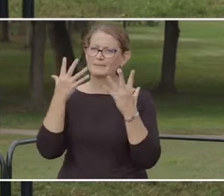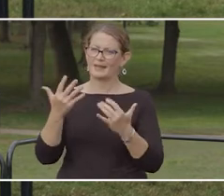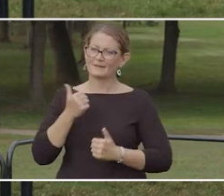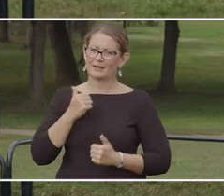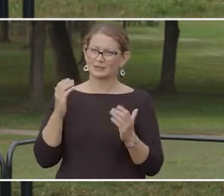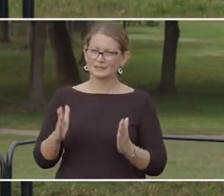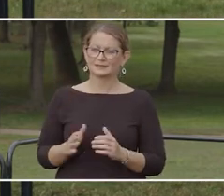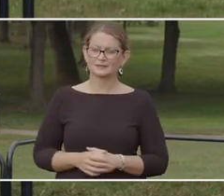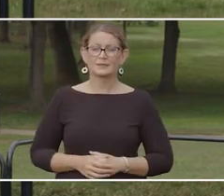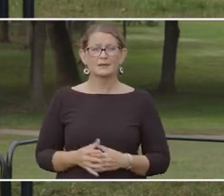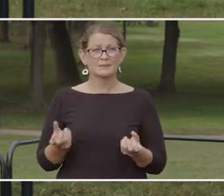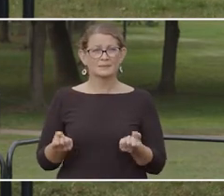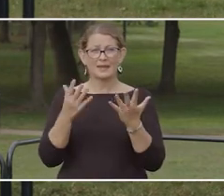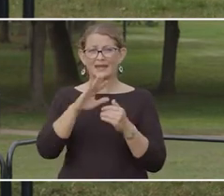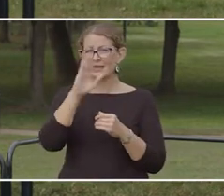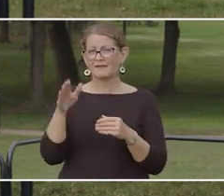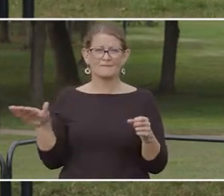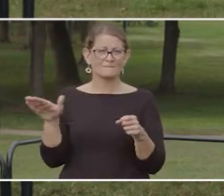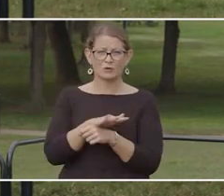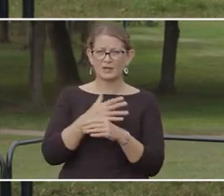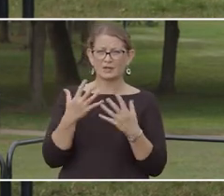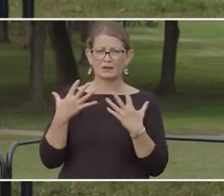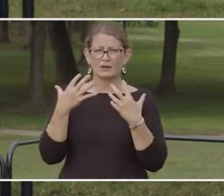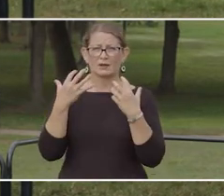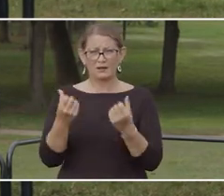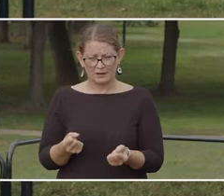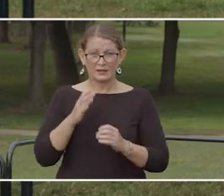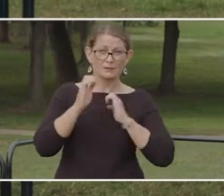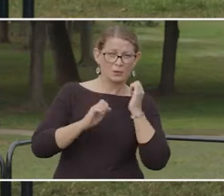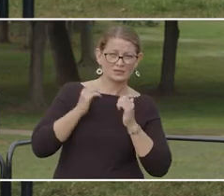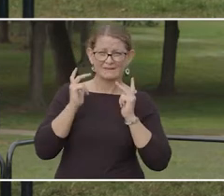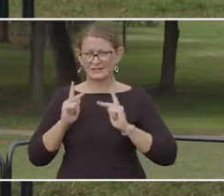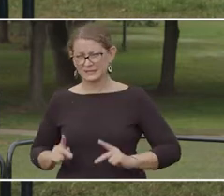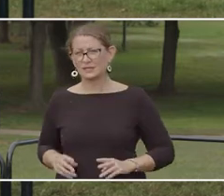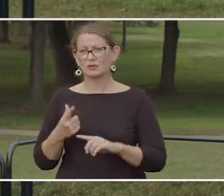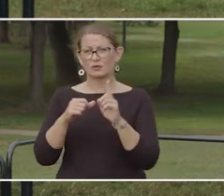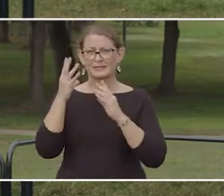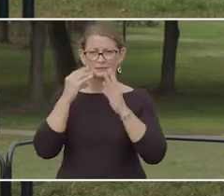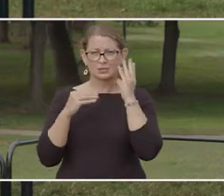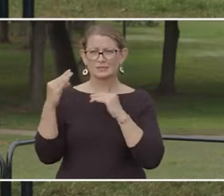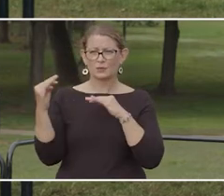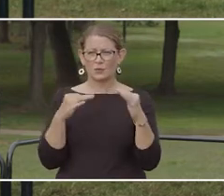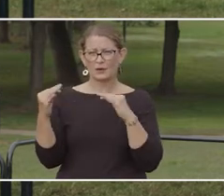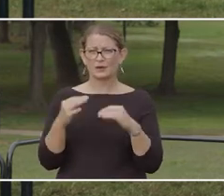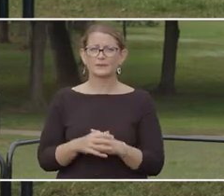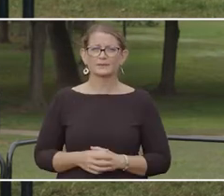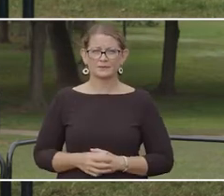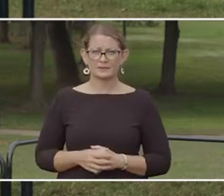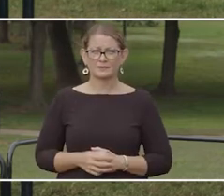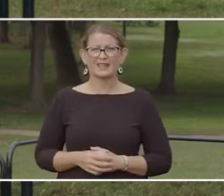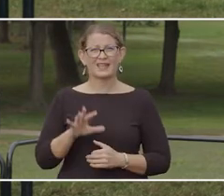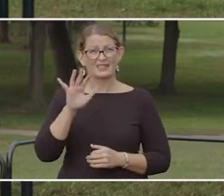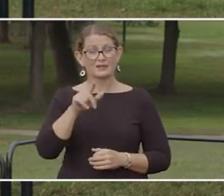veterans. Many never fully recovered emotionally or physically from their experiences of war.